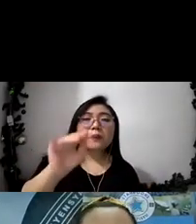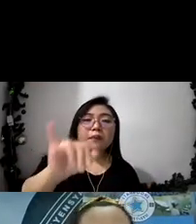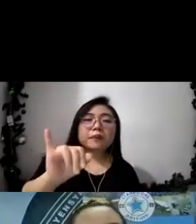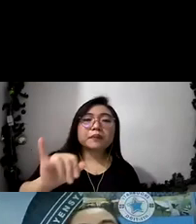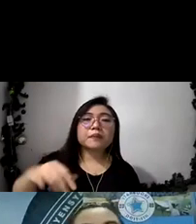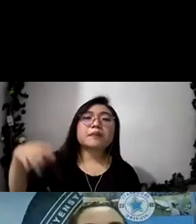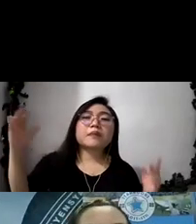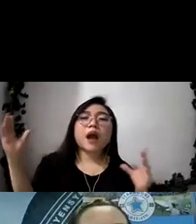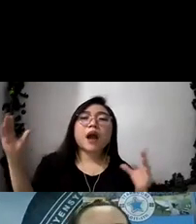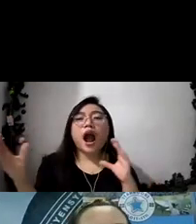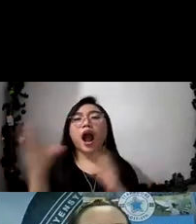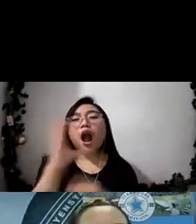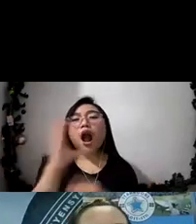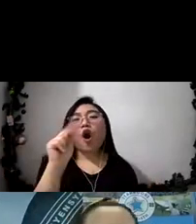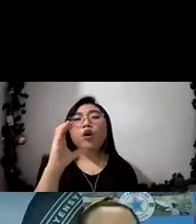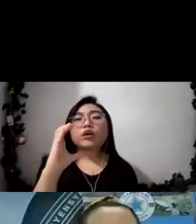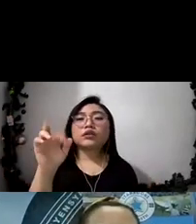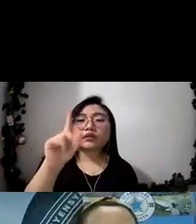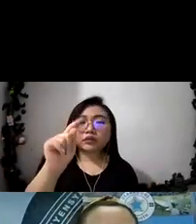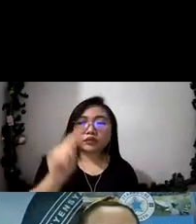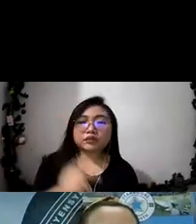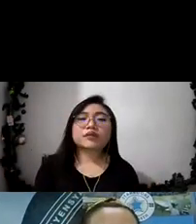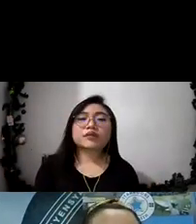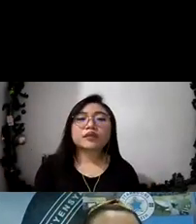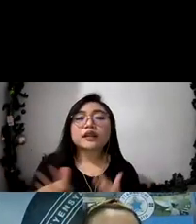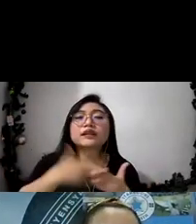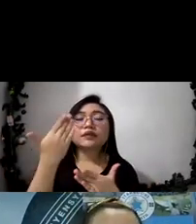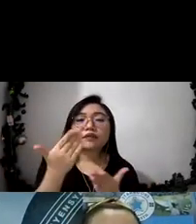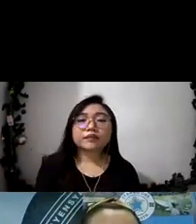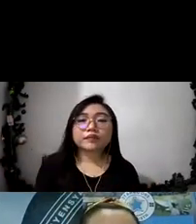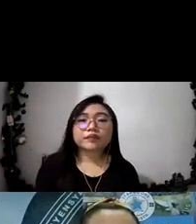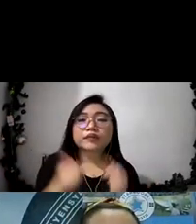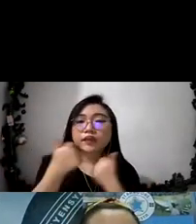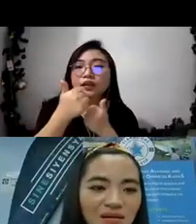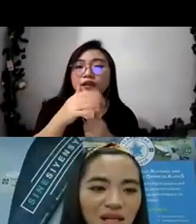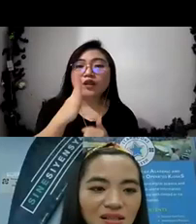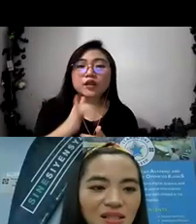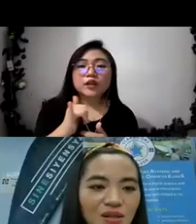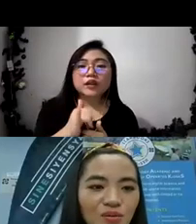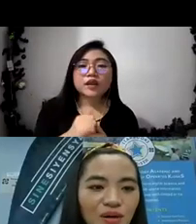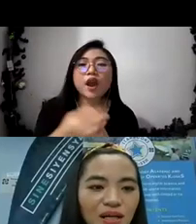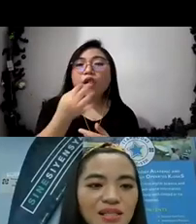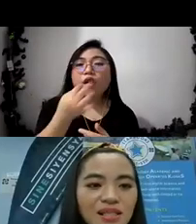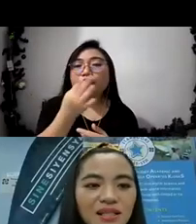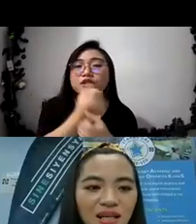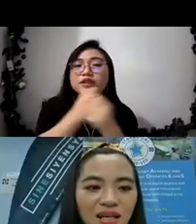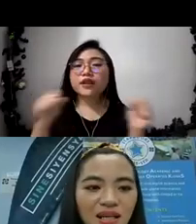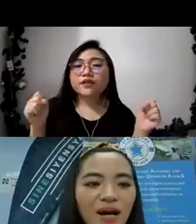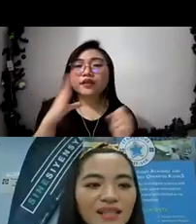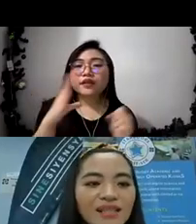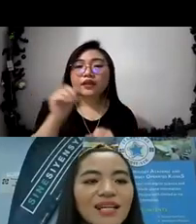So, para mapasaya tayo. And then, followed by Food Safety Careers.